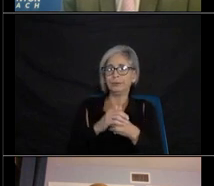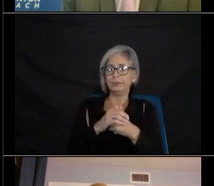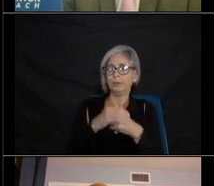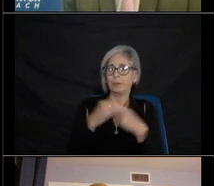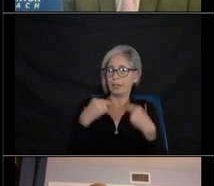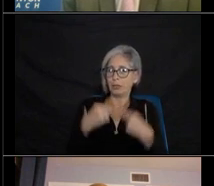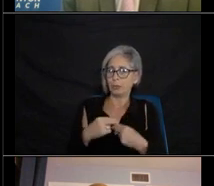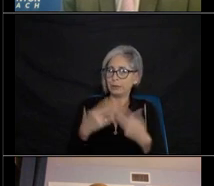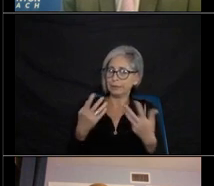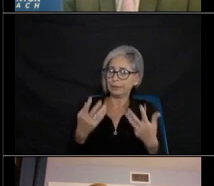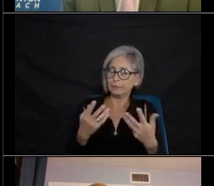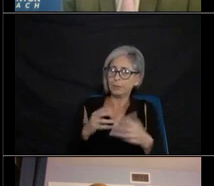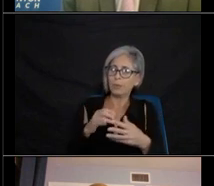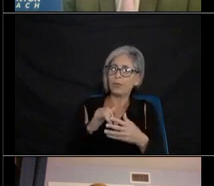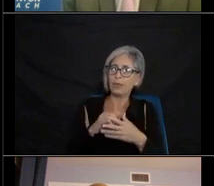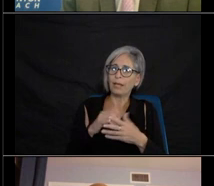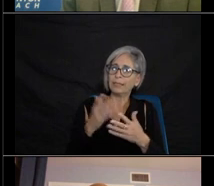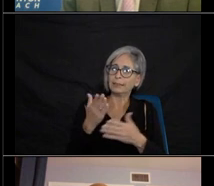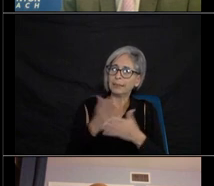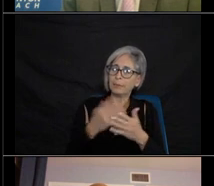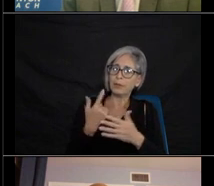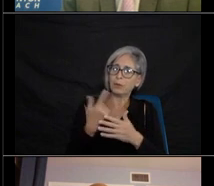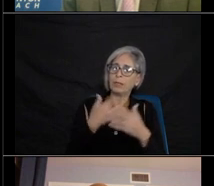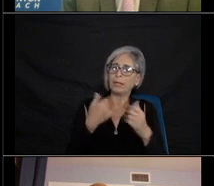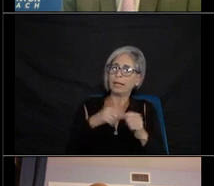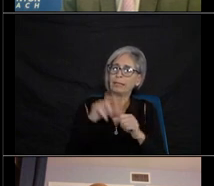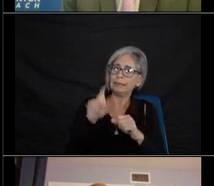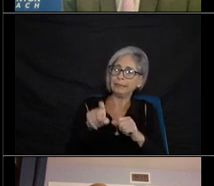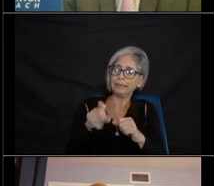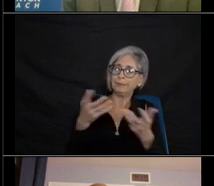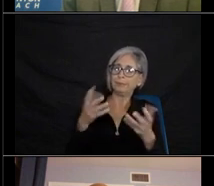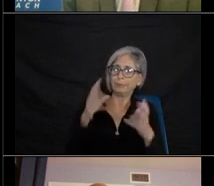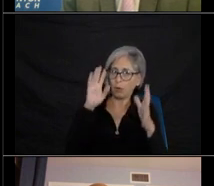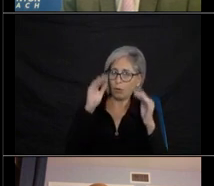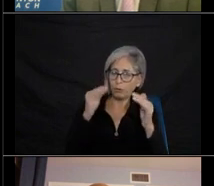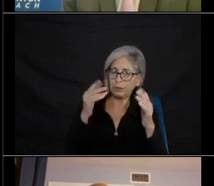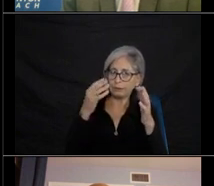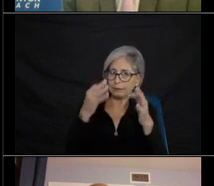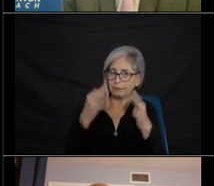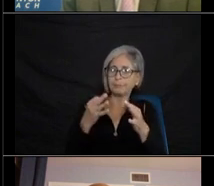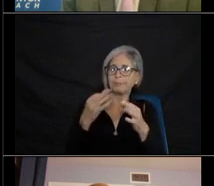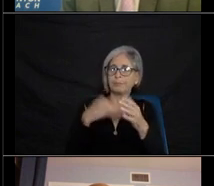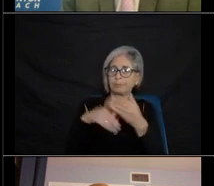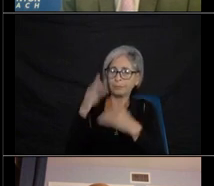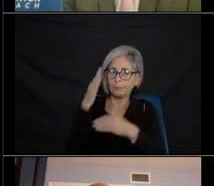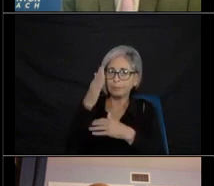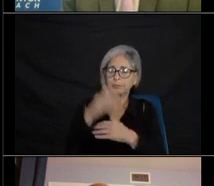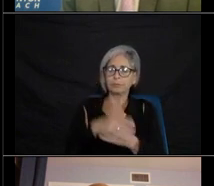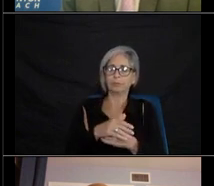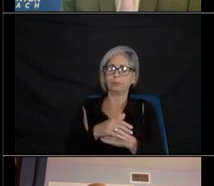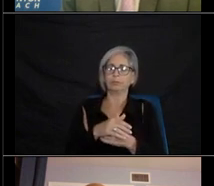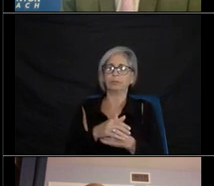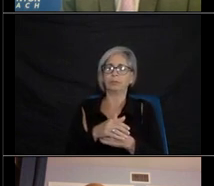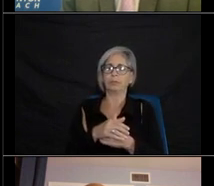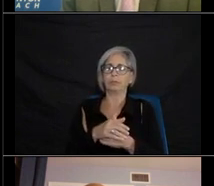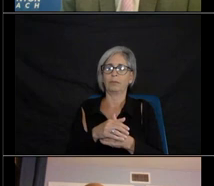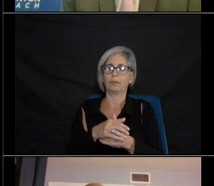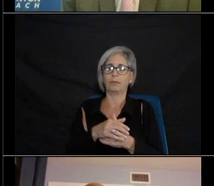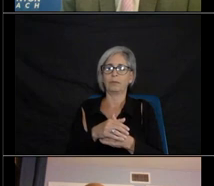humans. And so that's something that, you know, I think we need to hopefully make that decision in the future. I'm glad